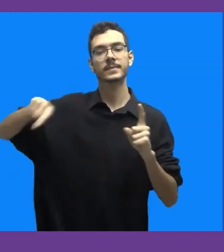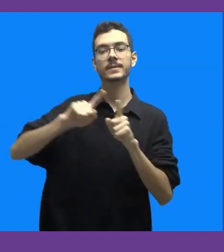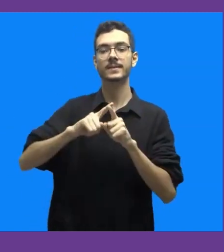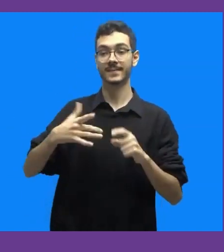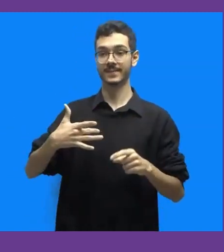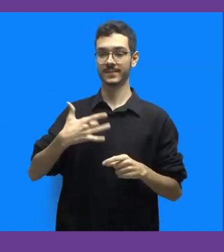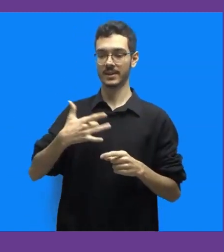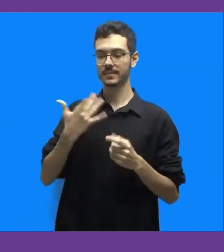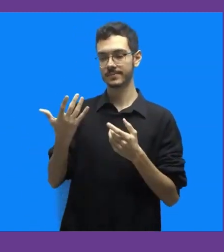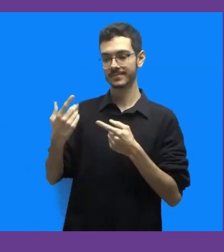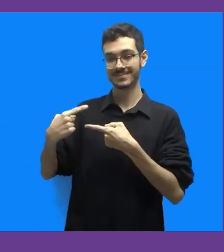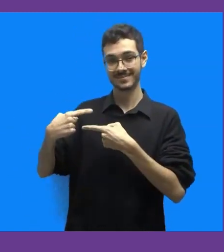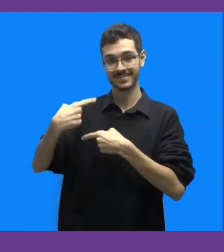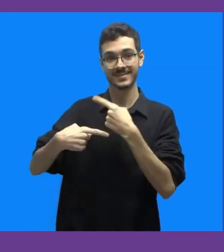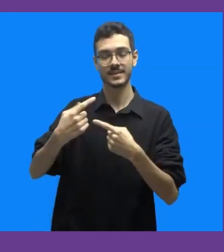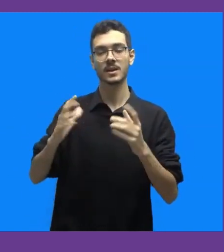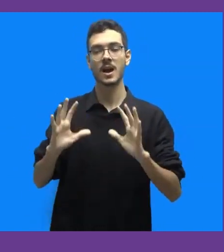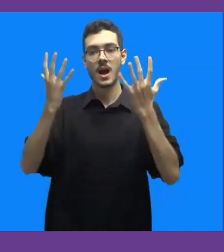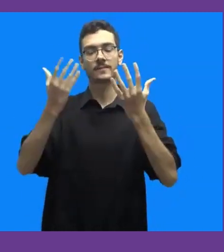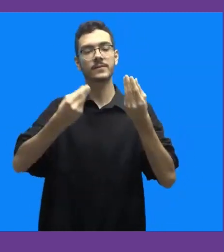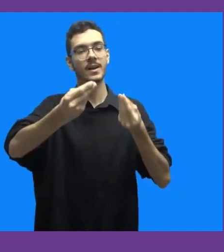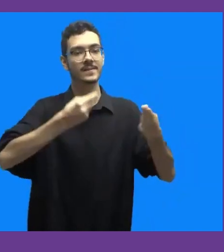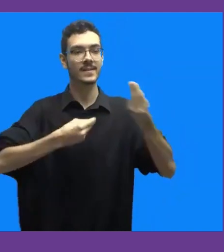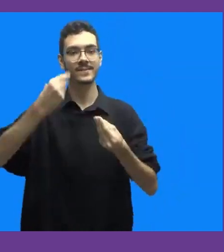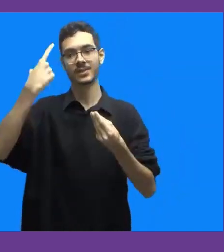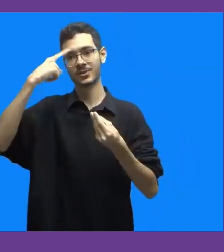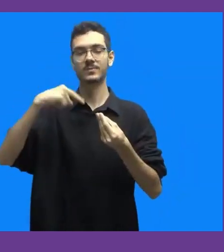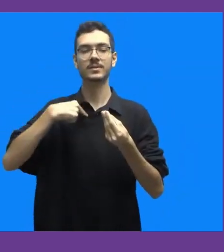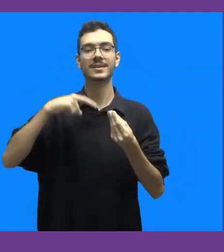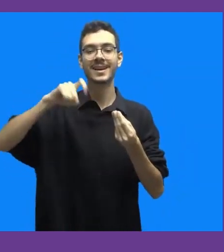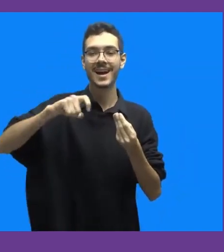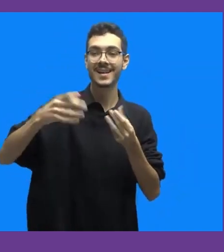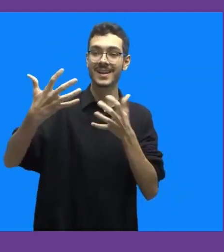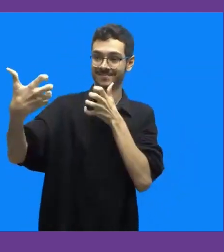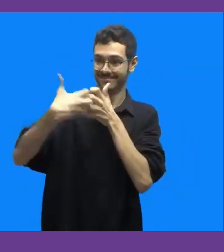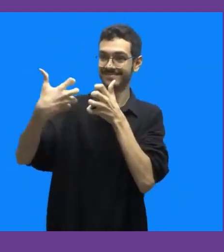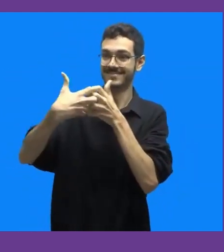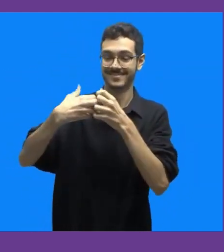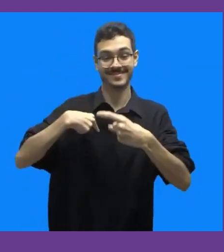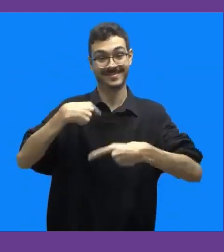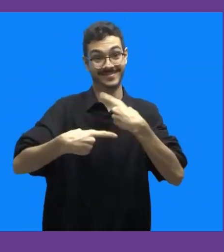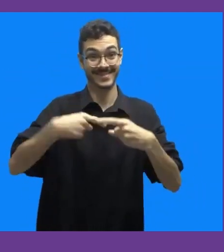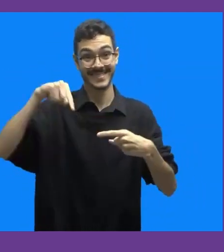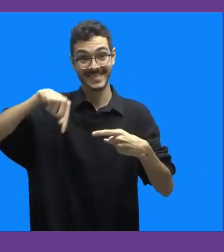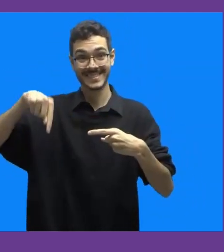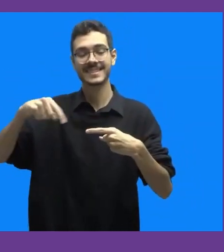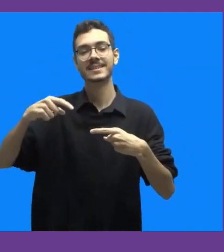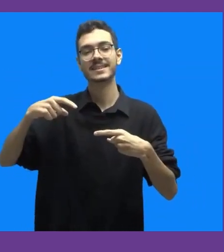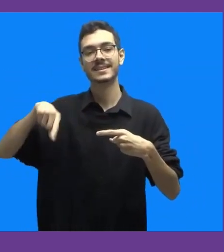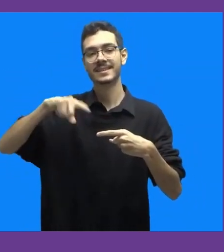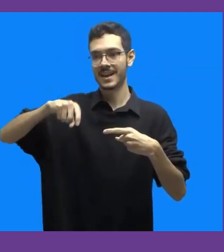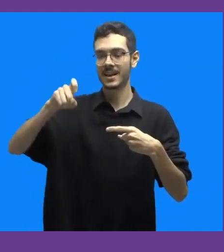that, to be able to do that better, we need everyone on board. We need everyone